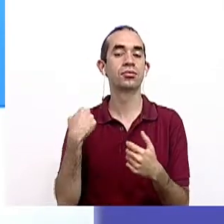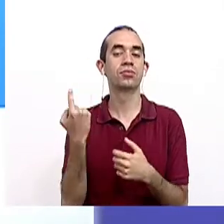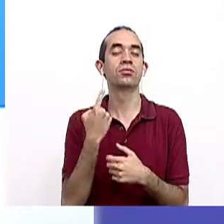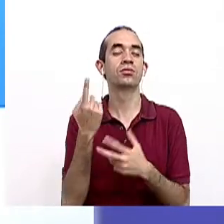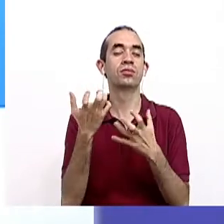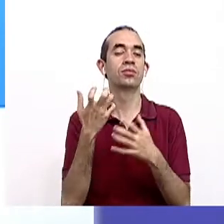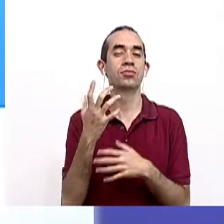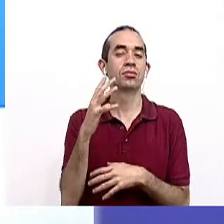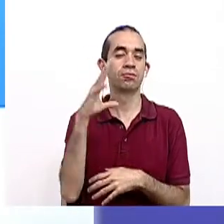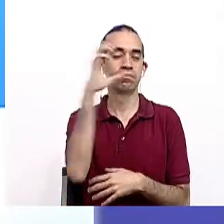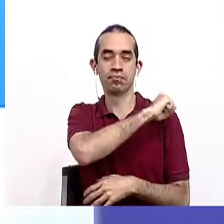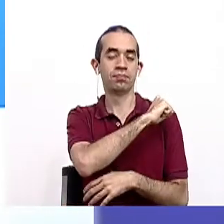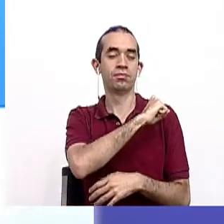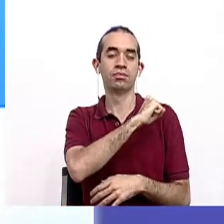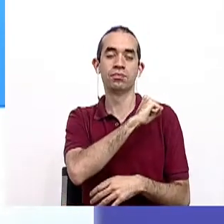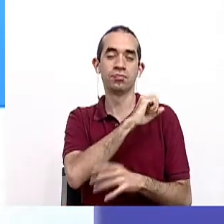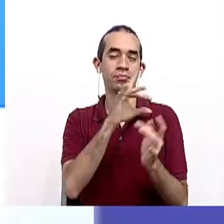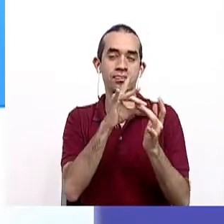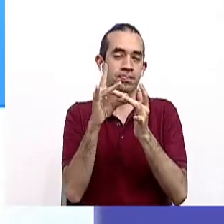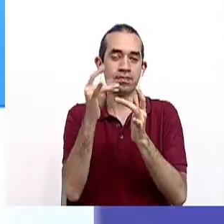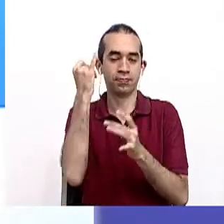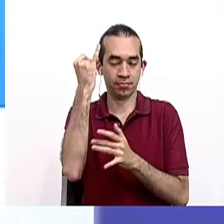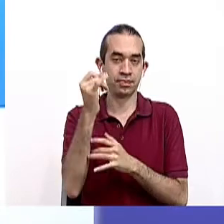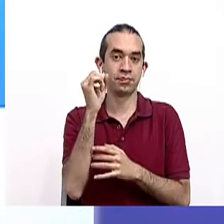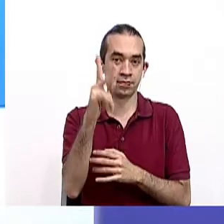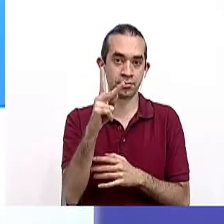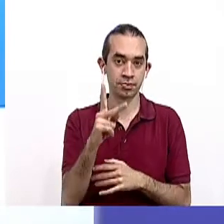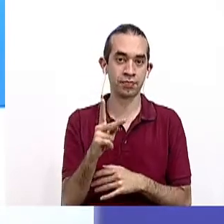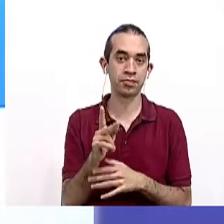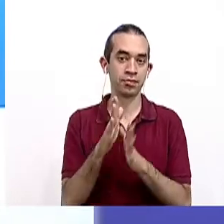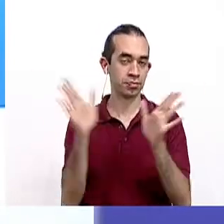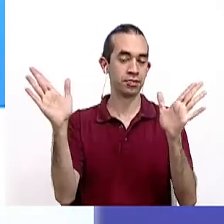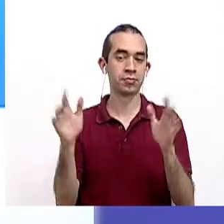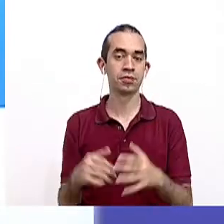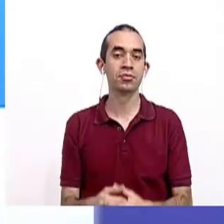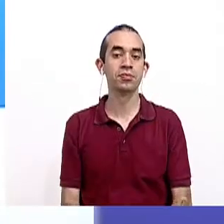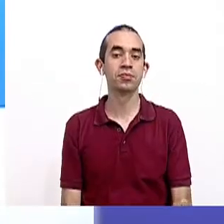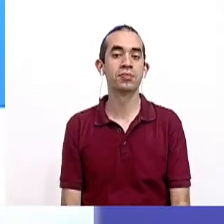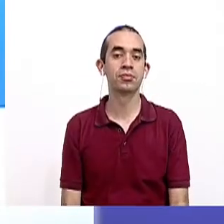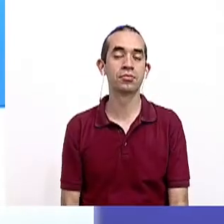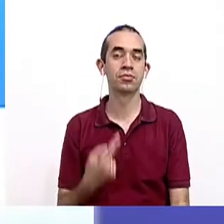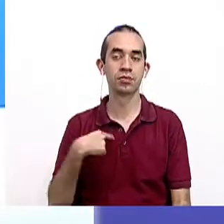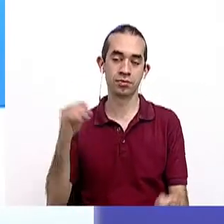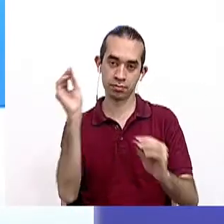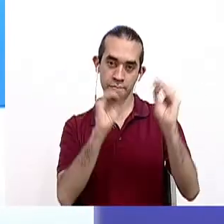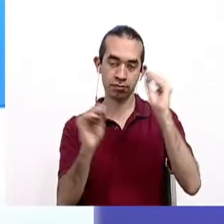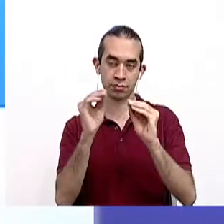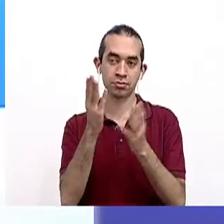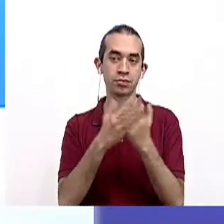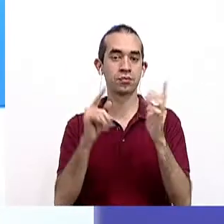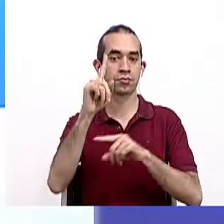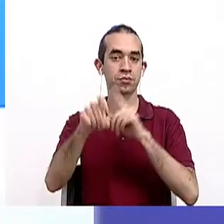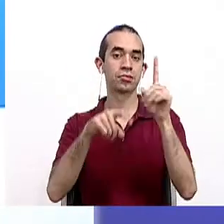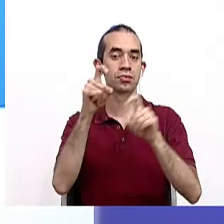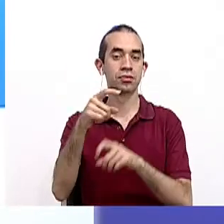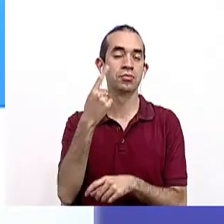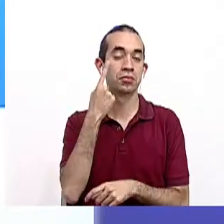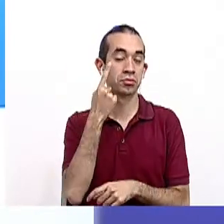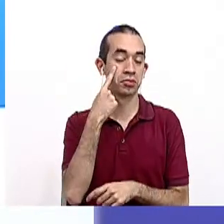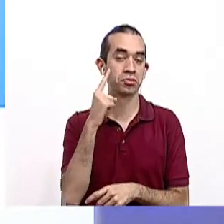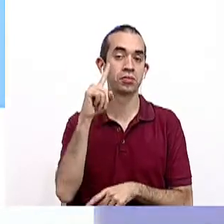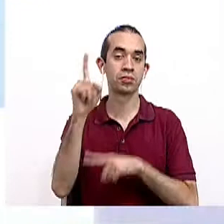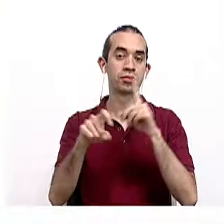want you to get the gist, the main idea, okay, the general points. I have prepared some questions for you. Let's see